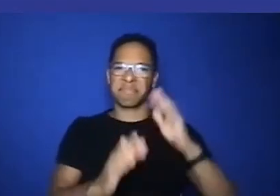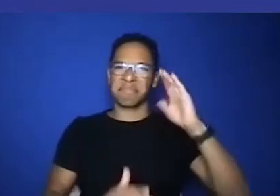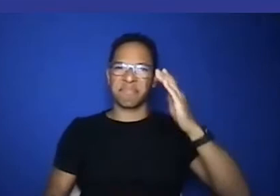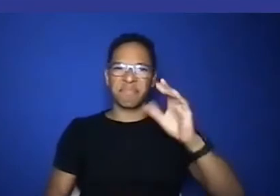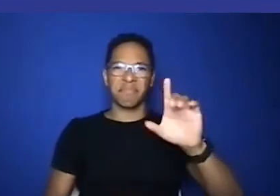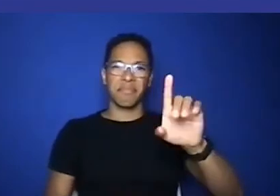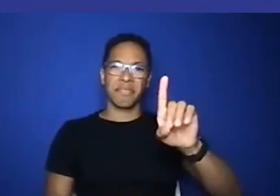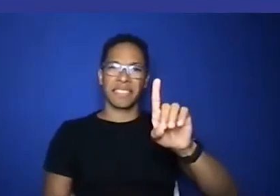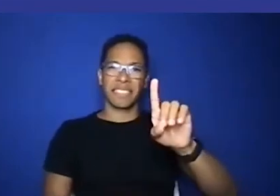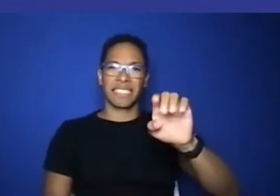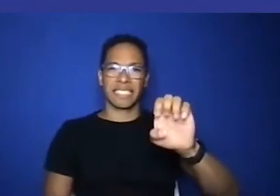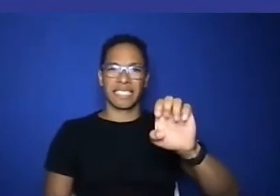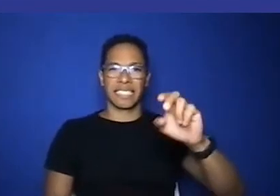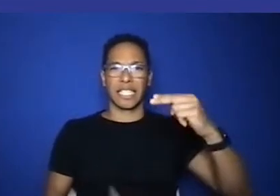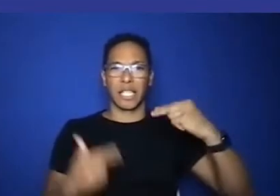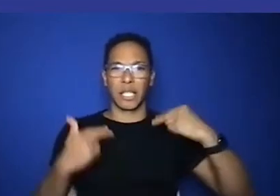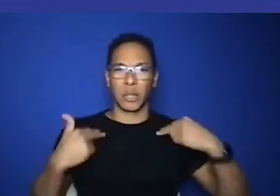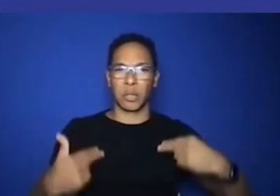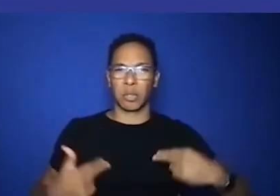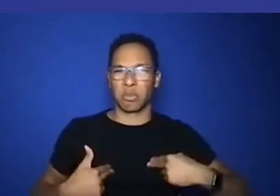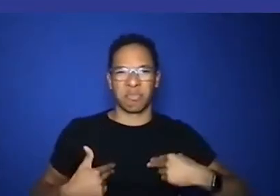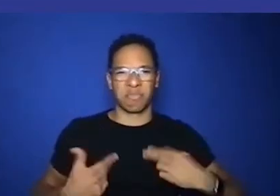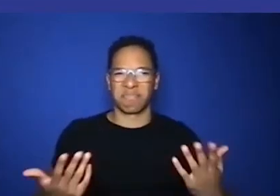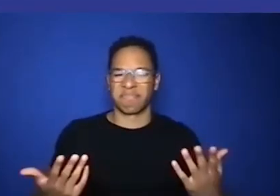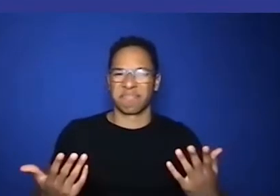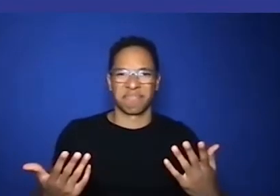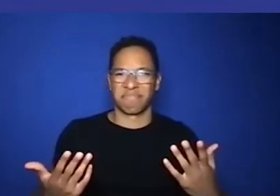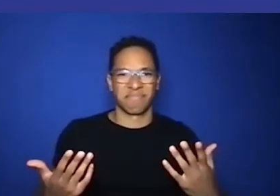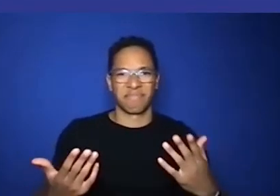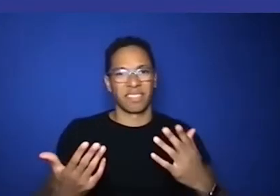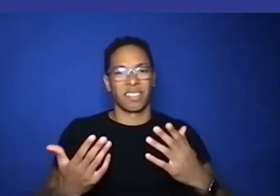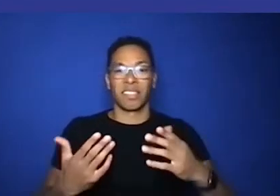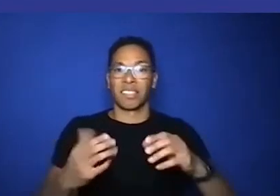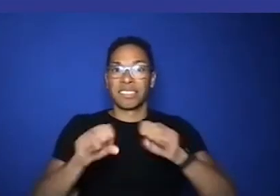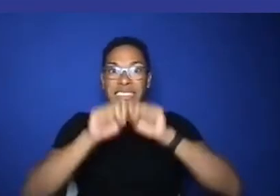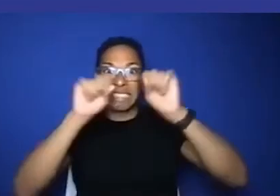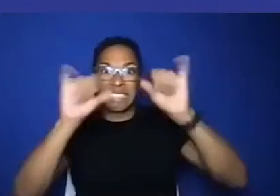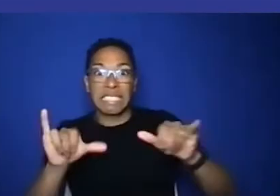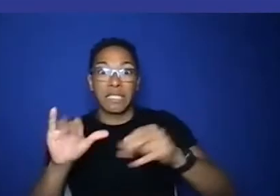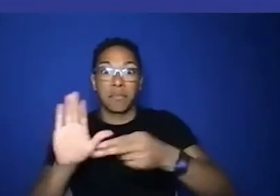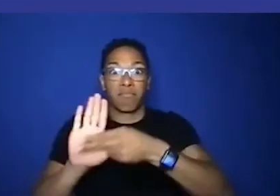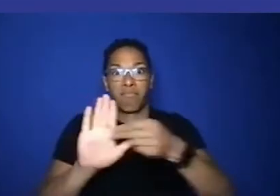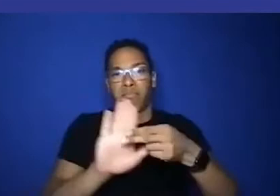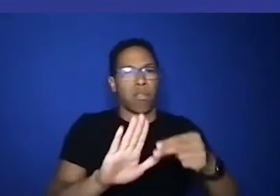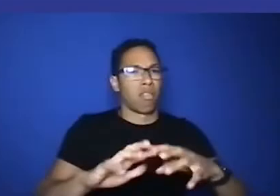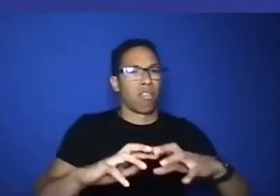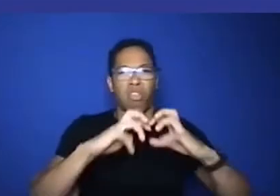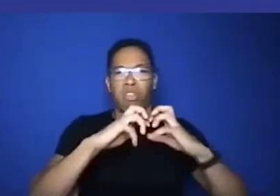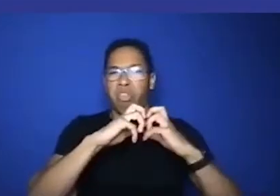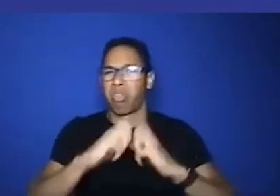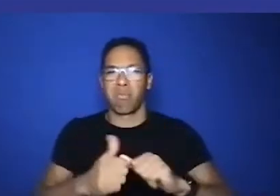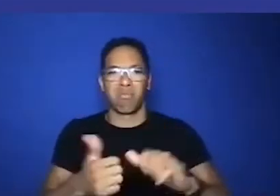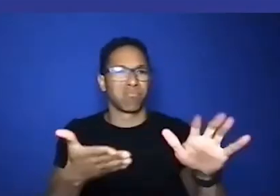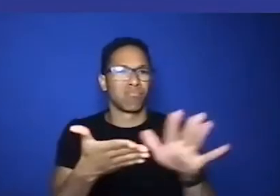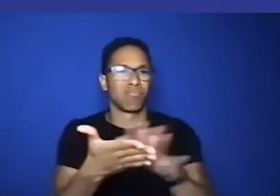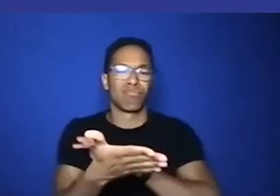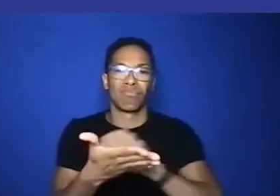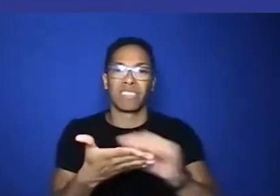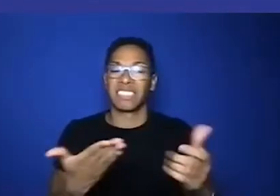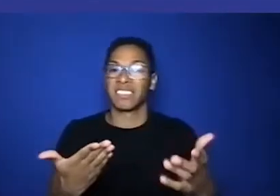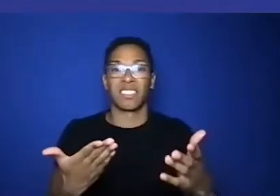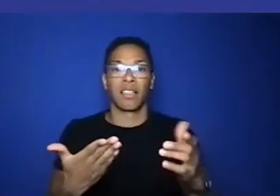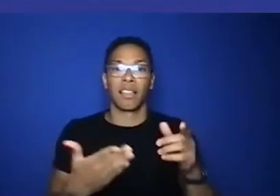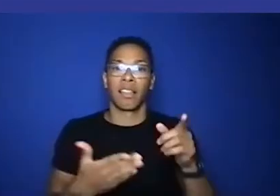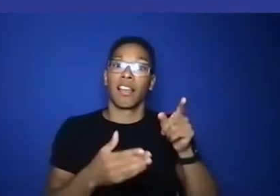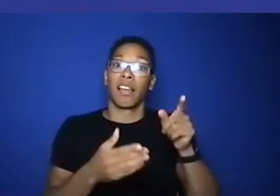relationships by using these different types of language and categorization systems, like the controlled languages and vocabularies